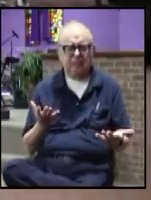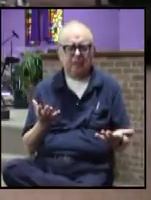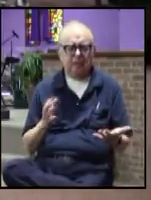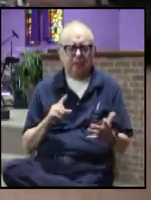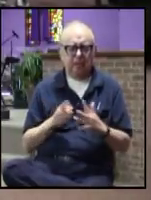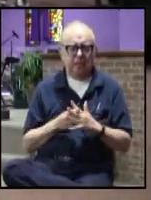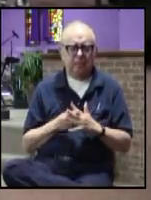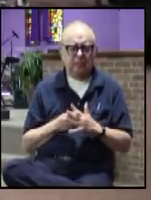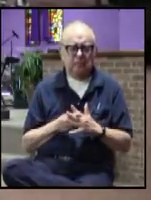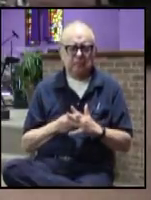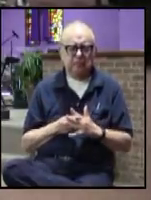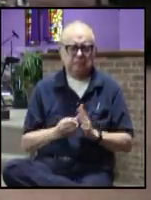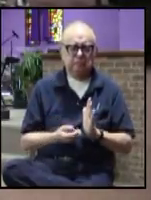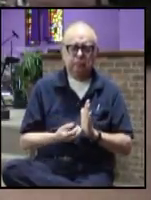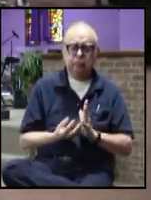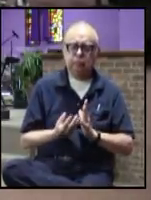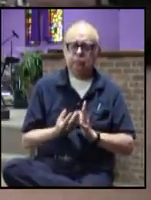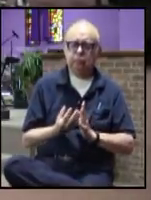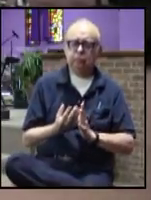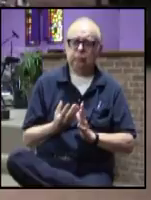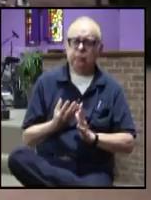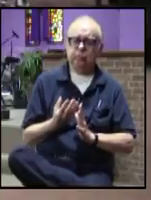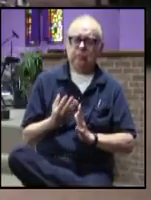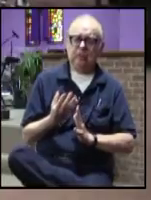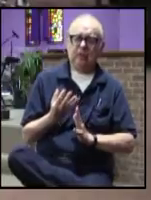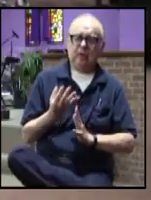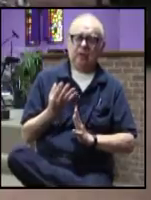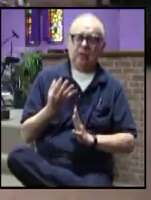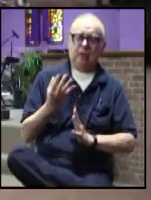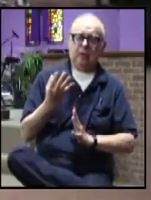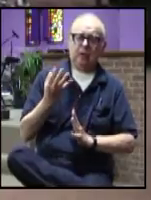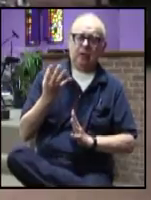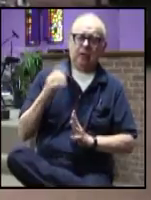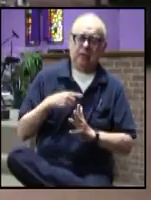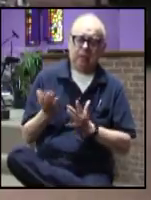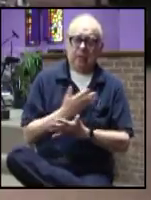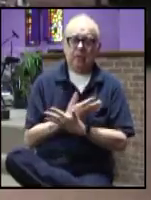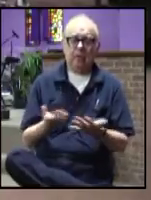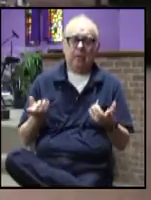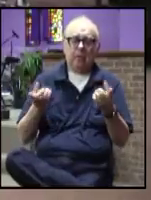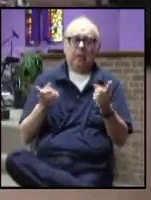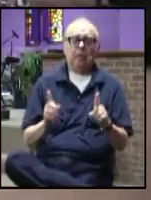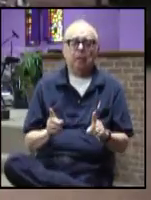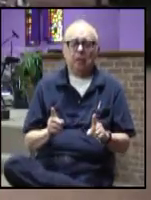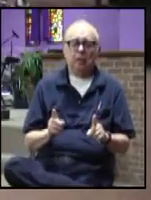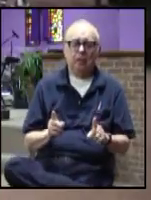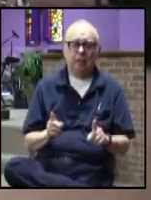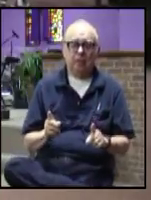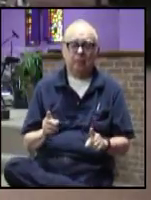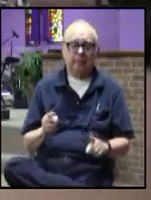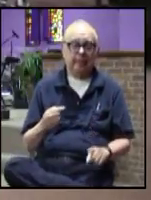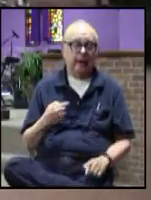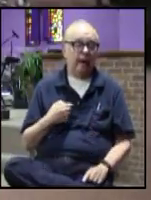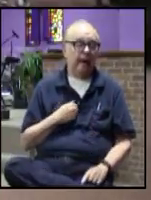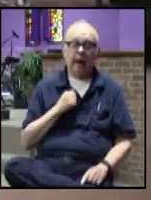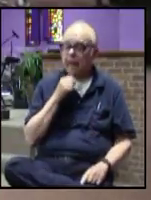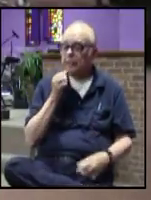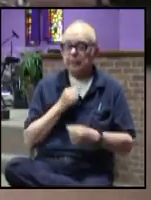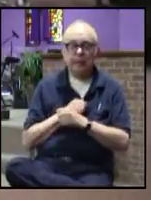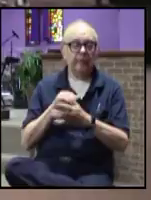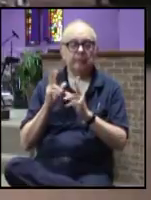and it begins to fester and it grows. And then the next thing that happens is, I don't love them anymore.